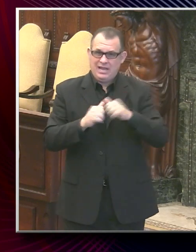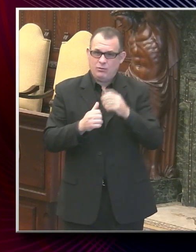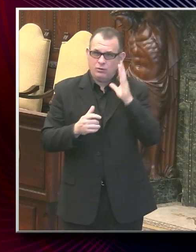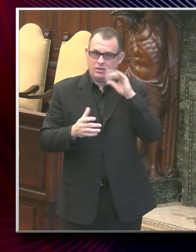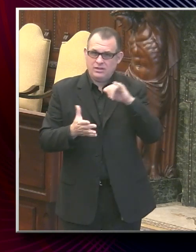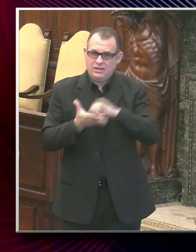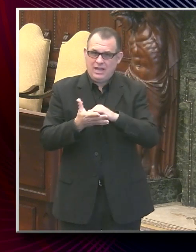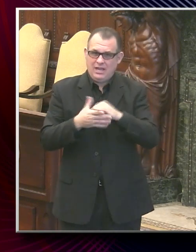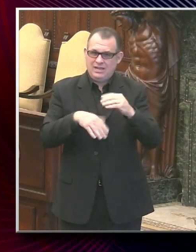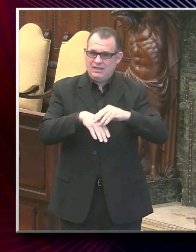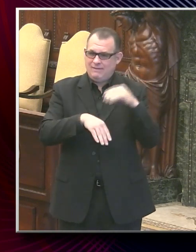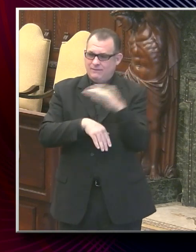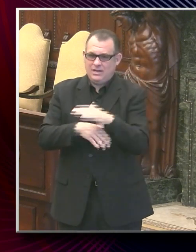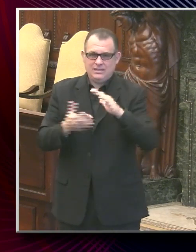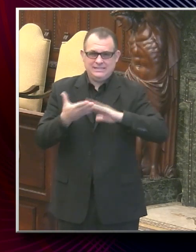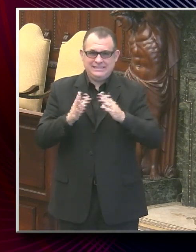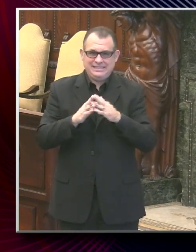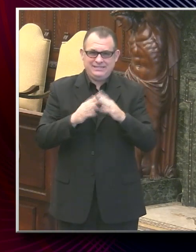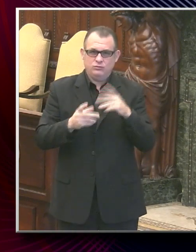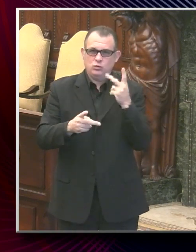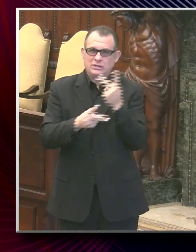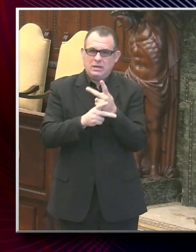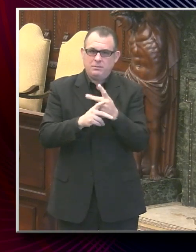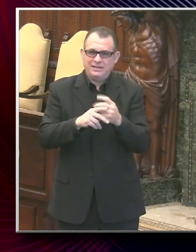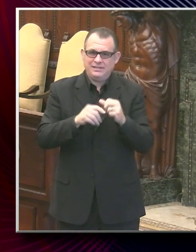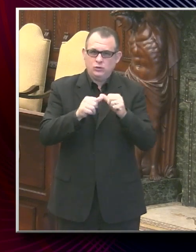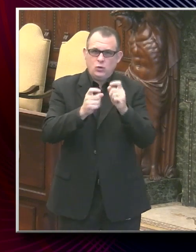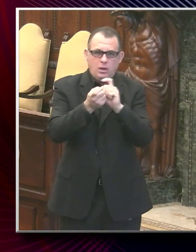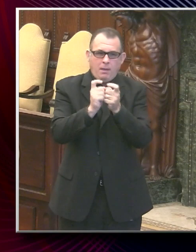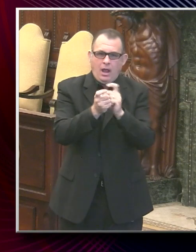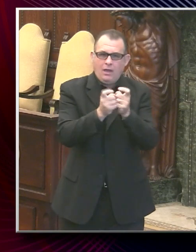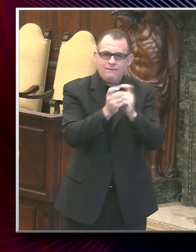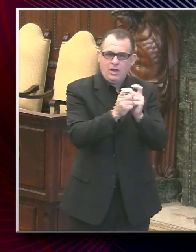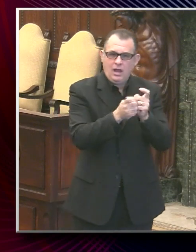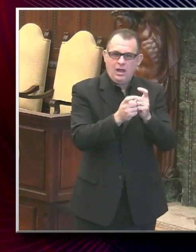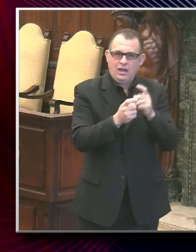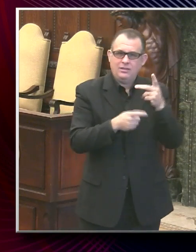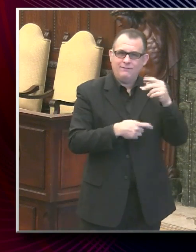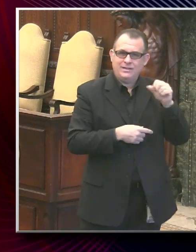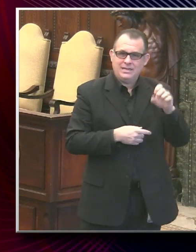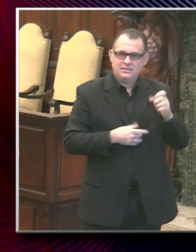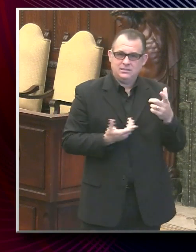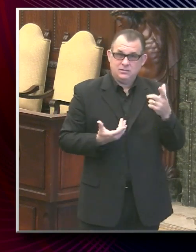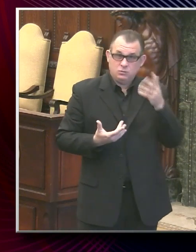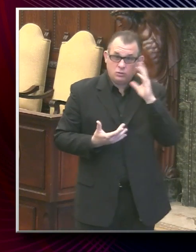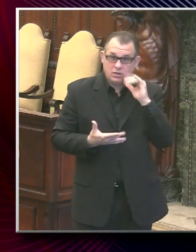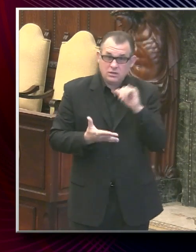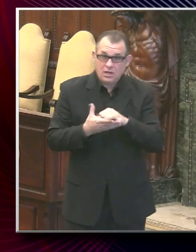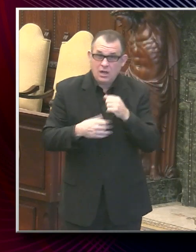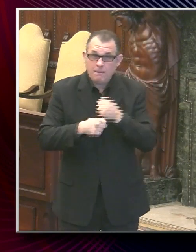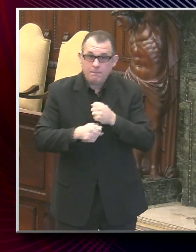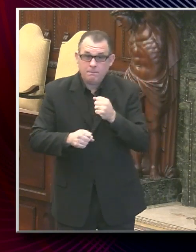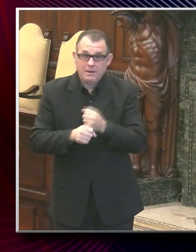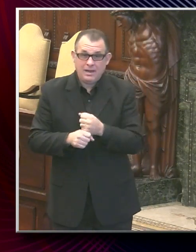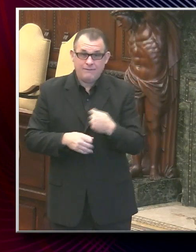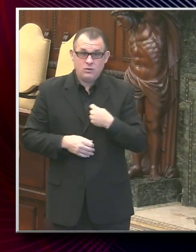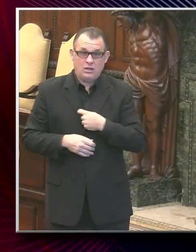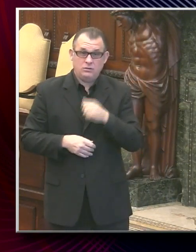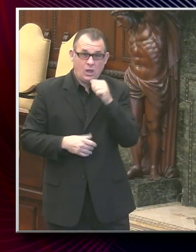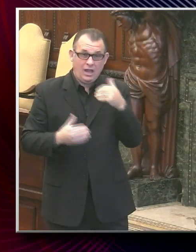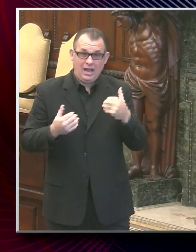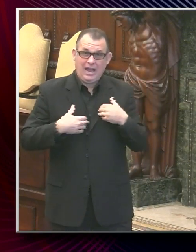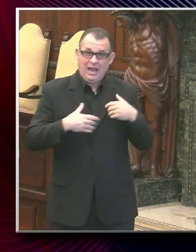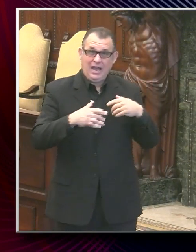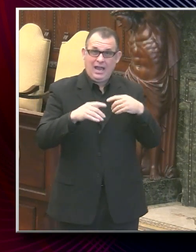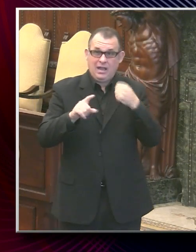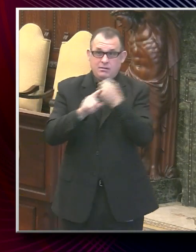affect the city's ability to continue in its modified green phase? Might it make it so that we don't have a spike and we